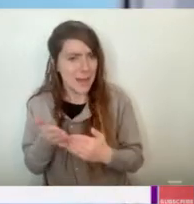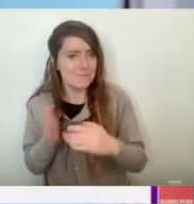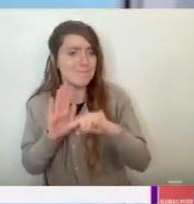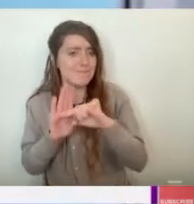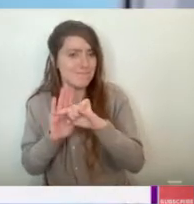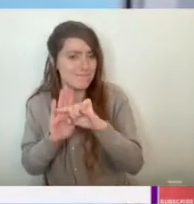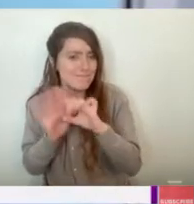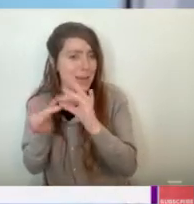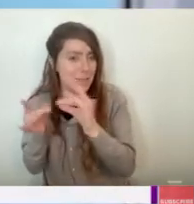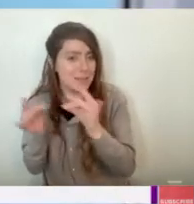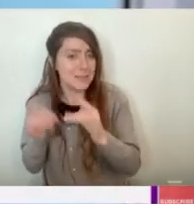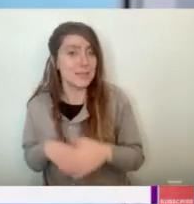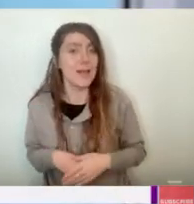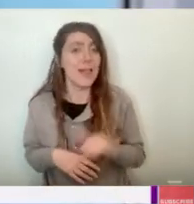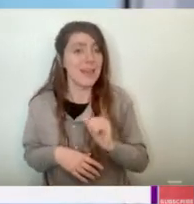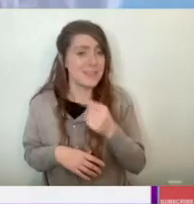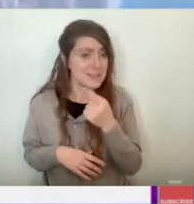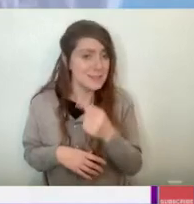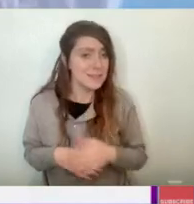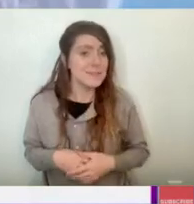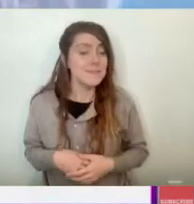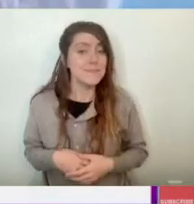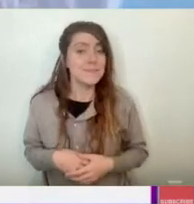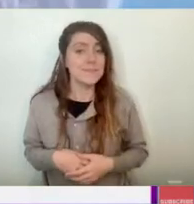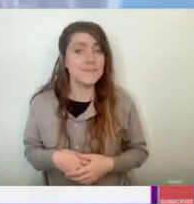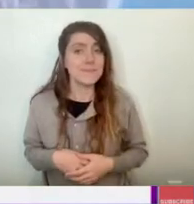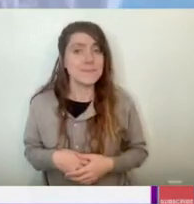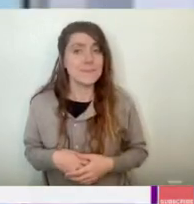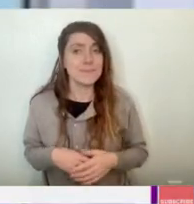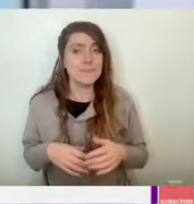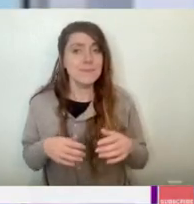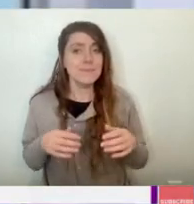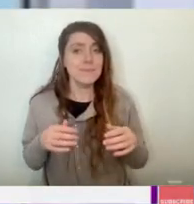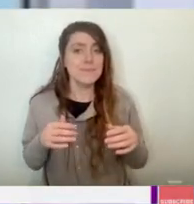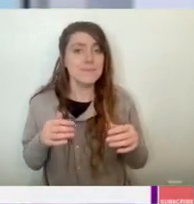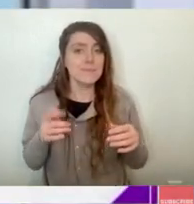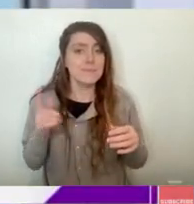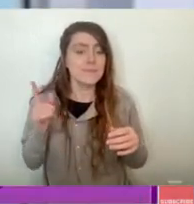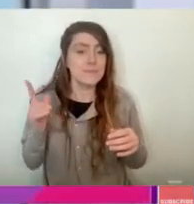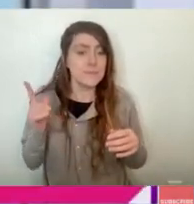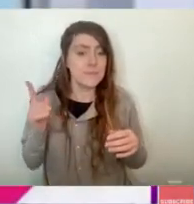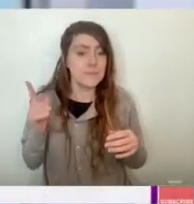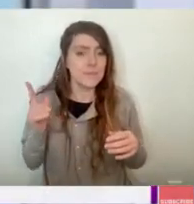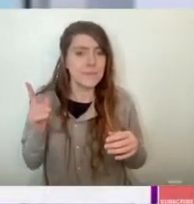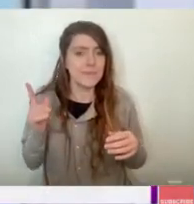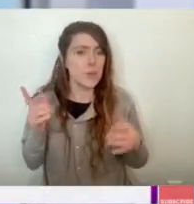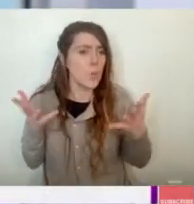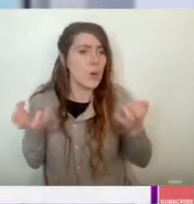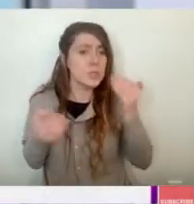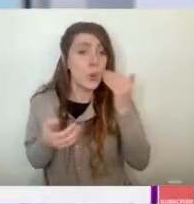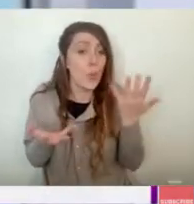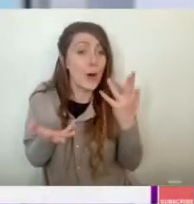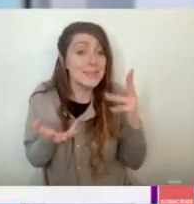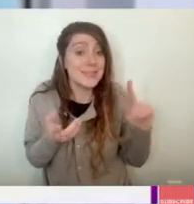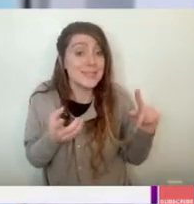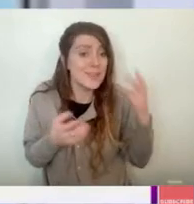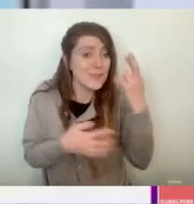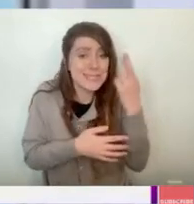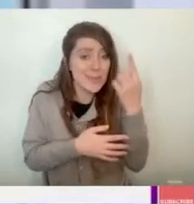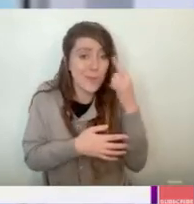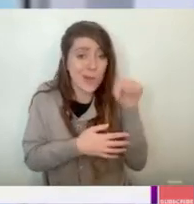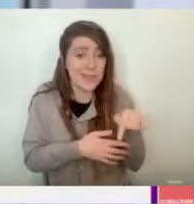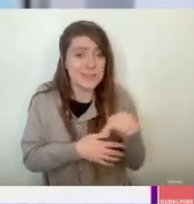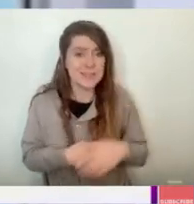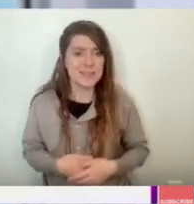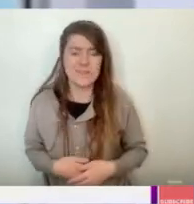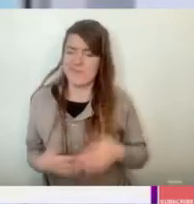Olivia Munn. While co-hosting on NBC's Today Show with Jenna Bush Hager, Munn questioned the purpose of the mission and its cost. What are they